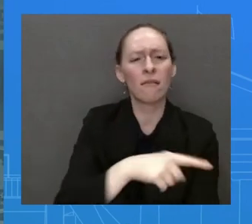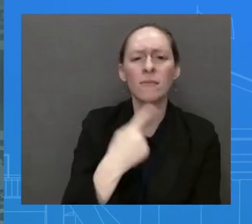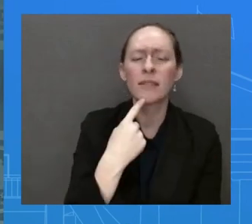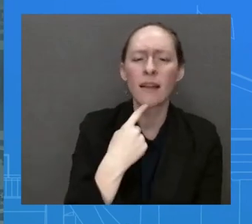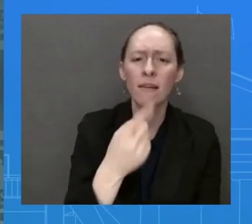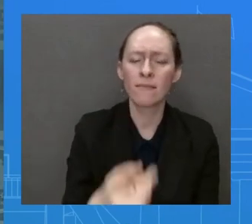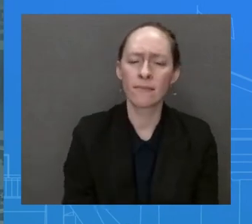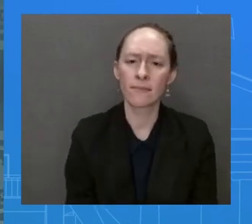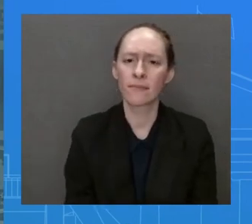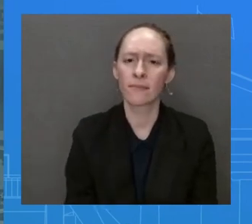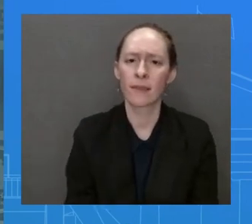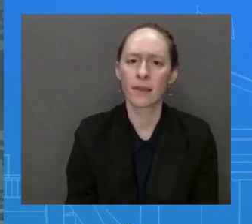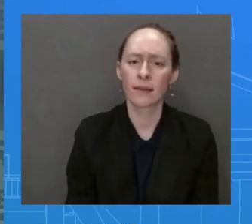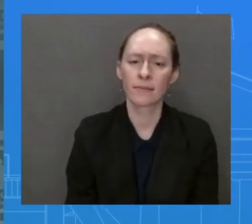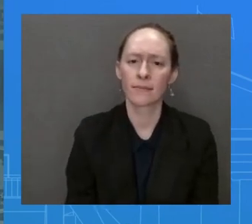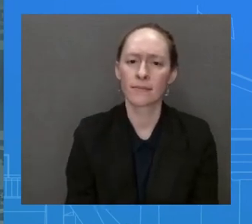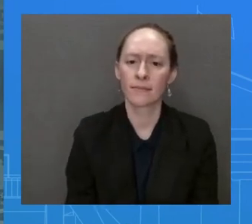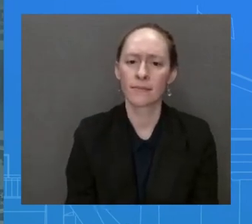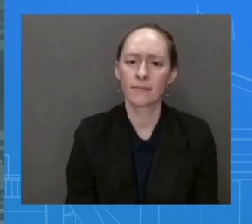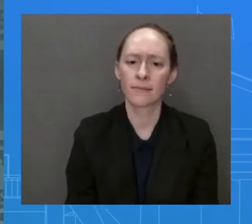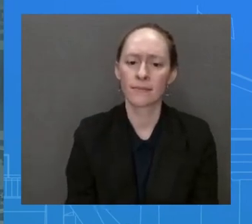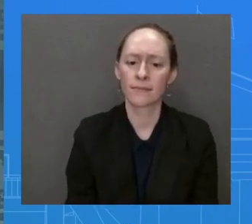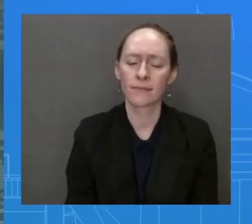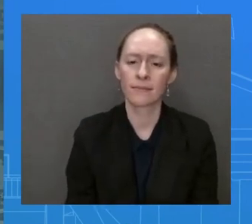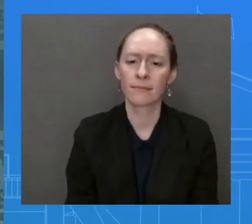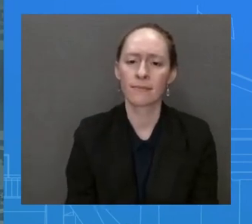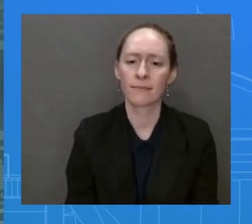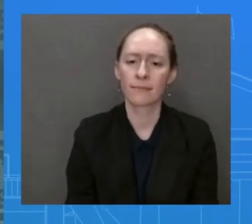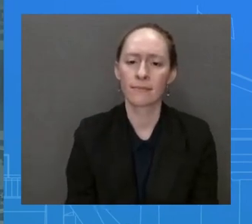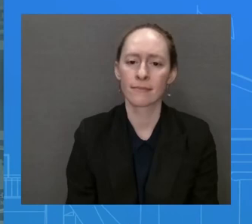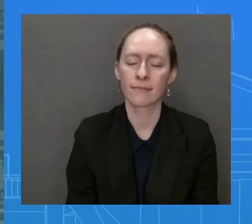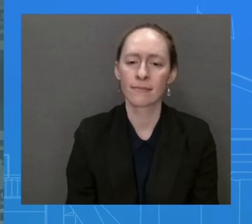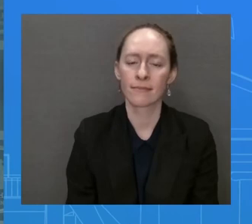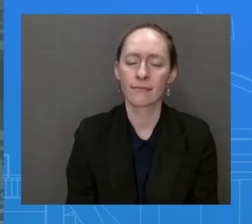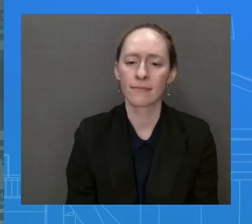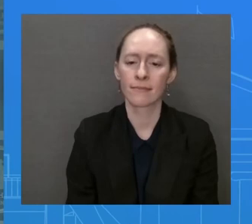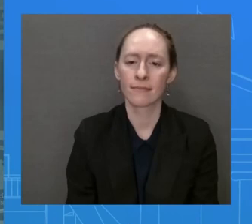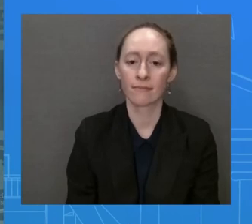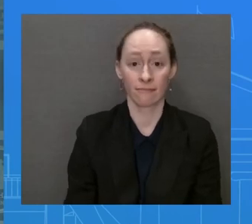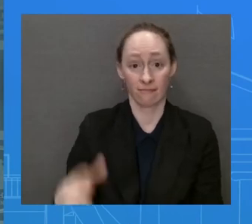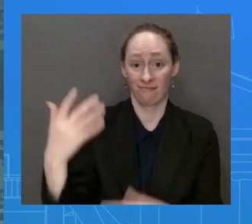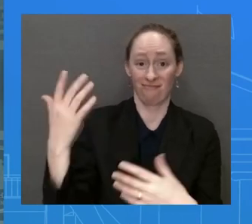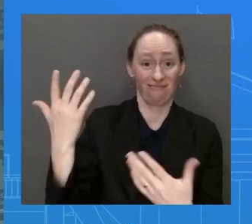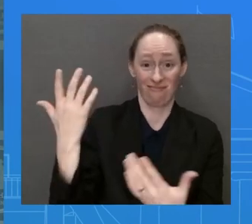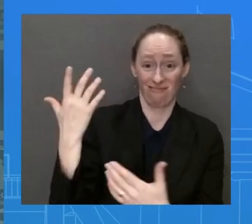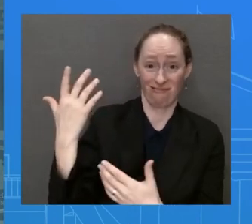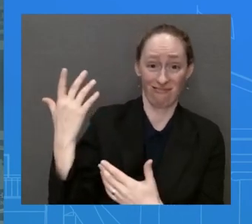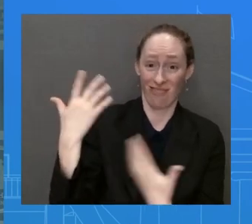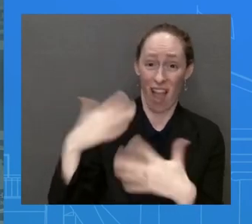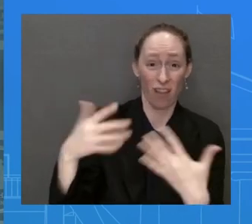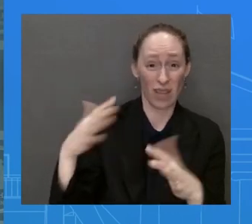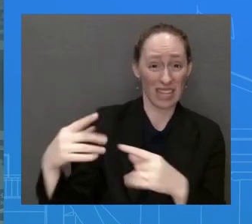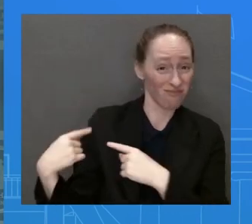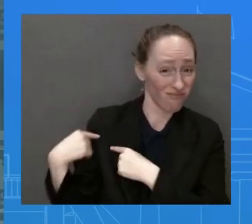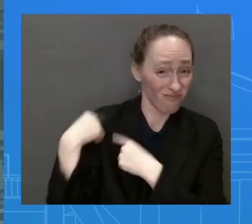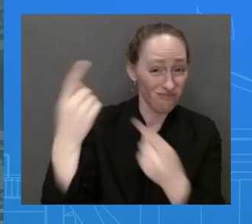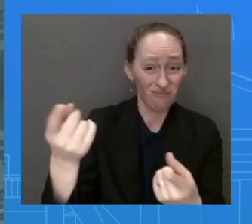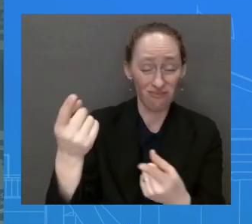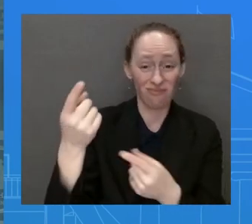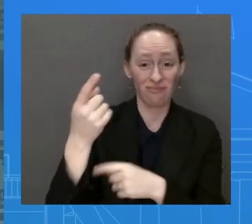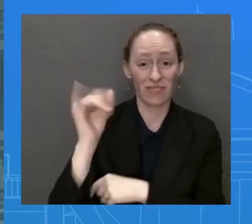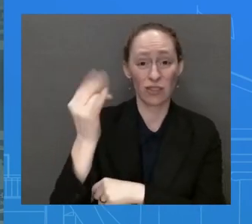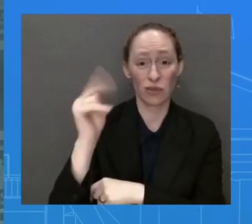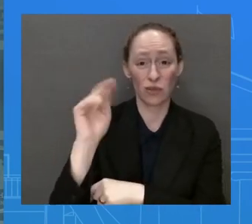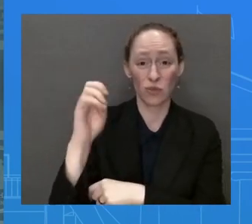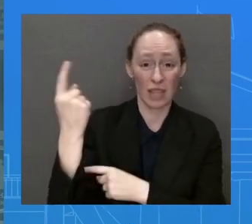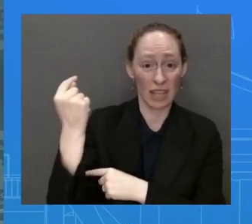year, we have engaged with civil rights leaders. He's had them at the White House in a round table. I'm in constant contact with them.